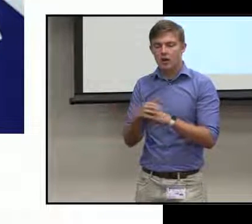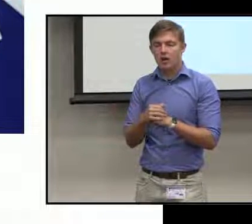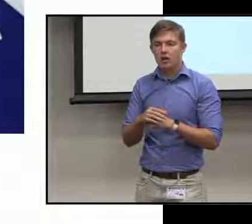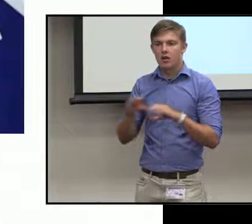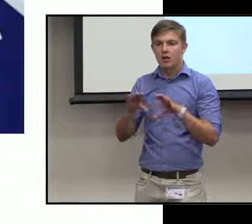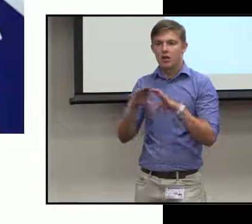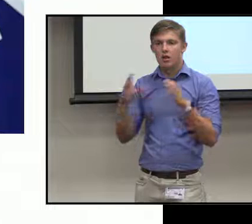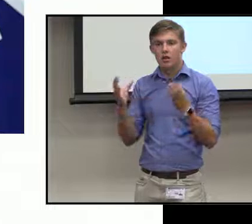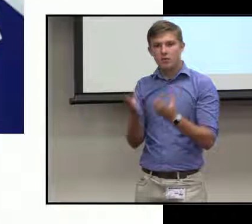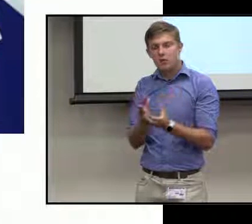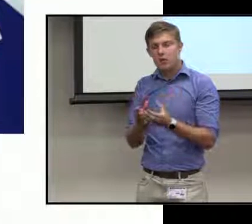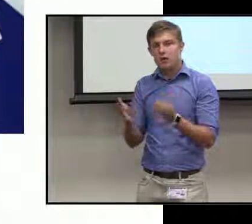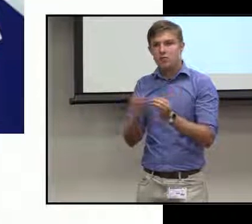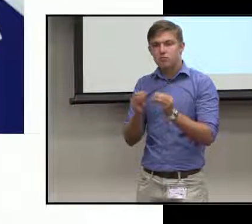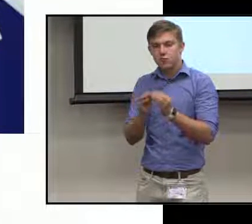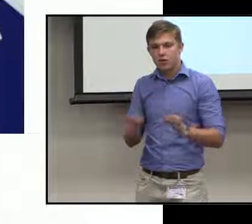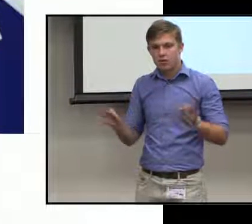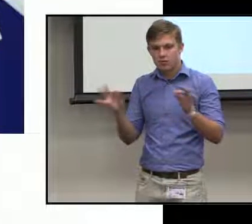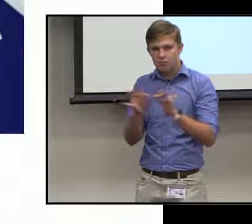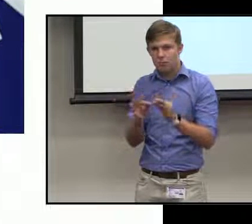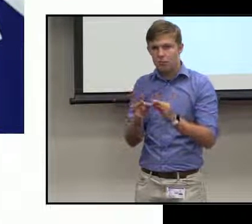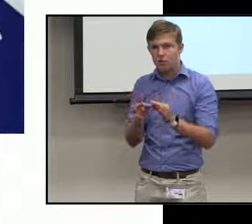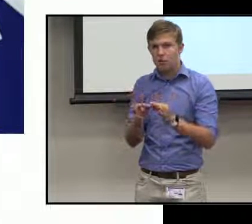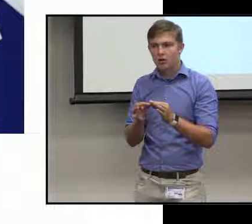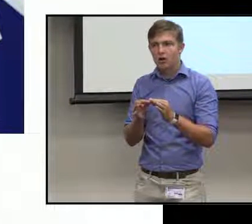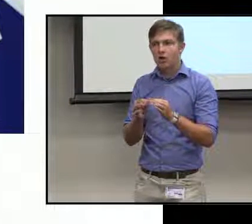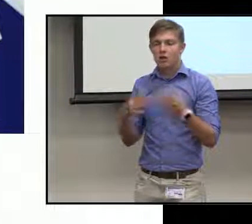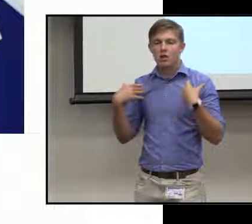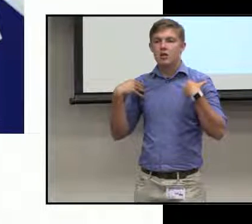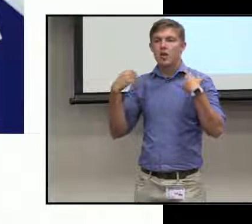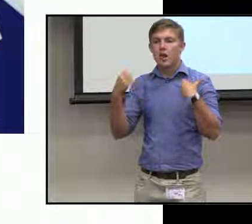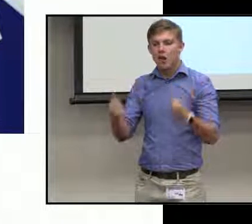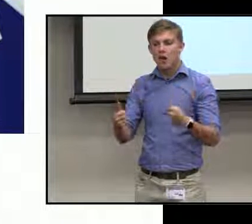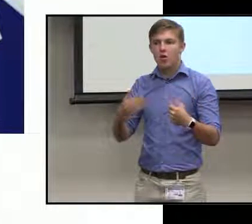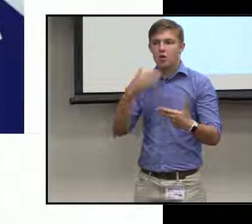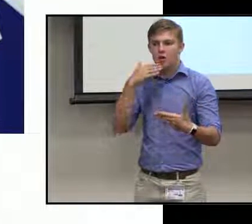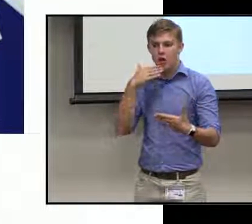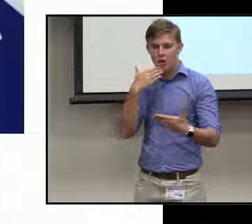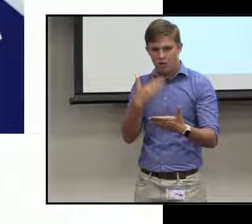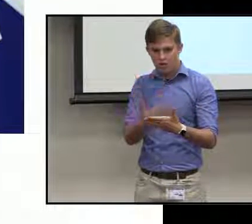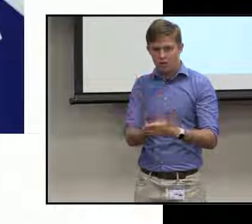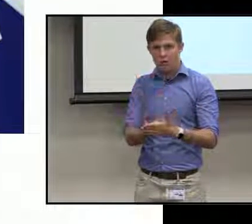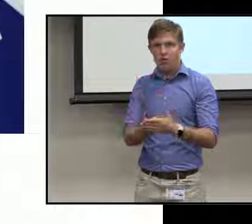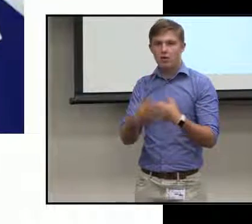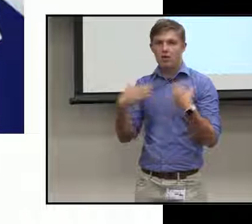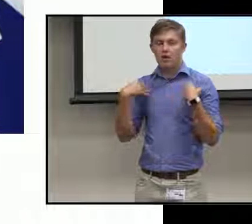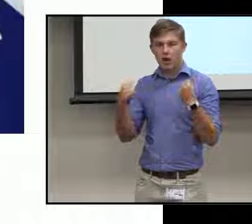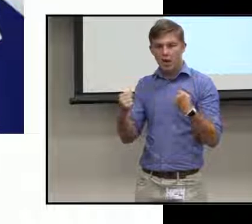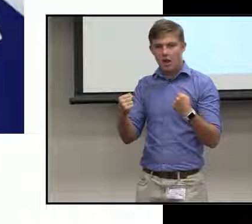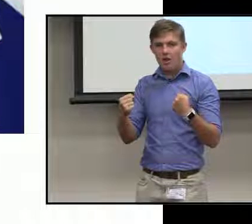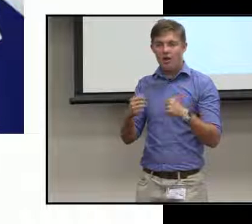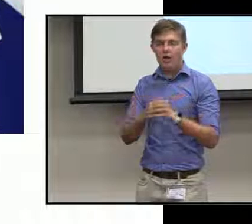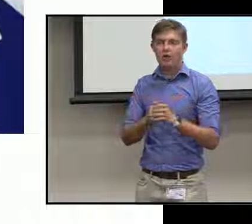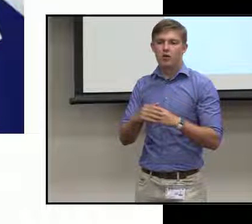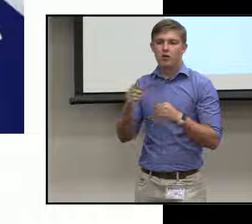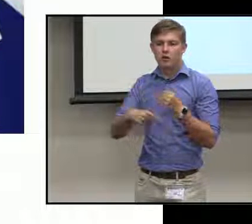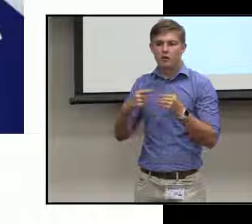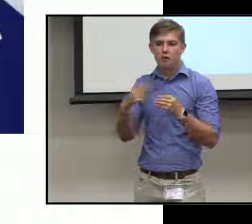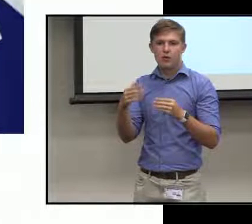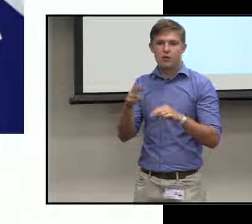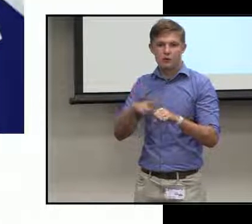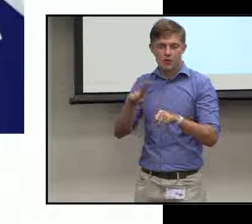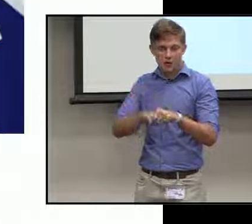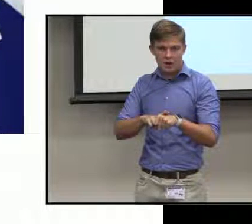is more important. The overall health and well-being of the nation and community is more important than my